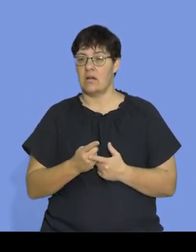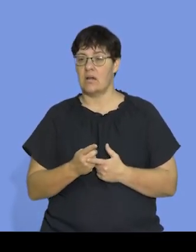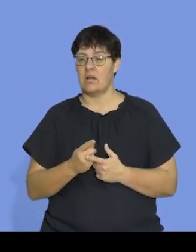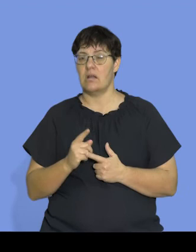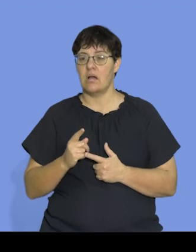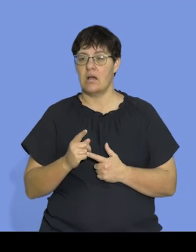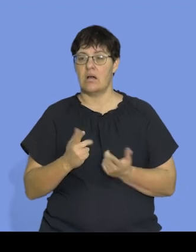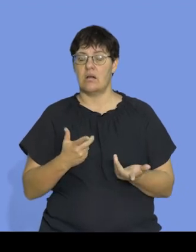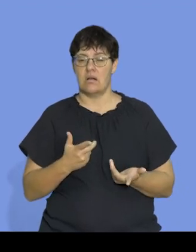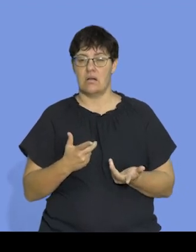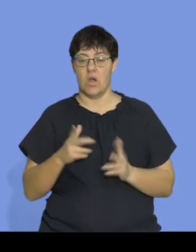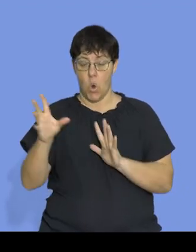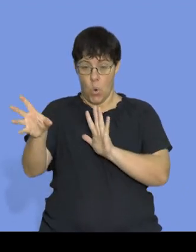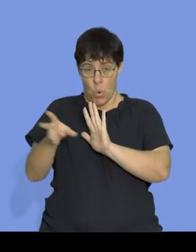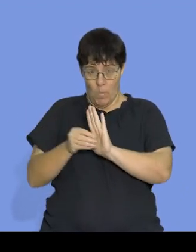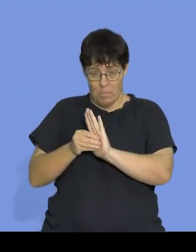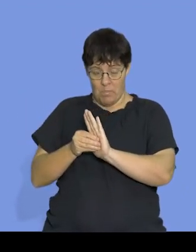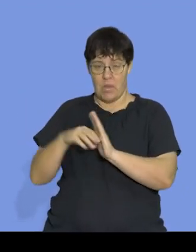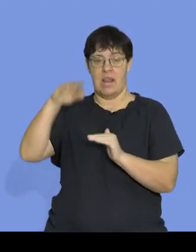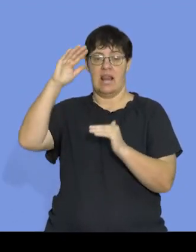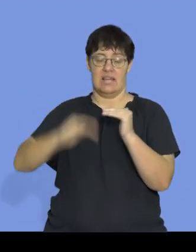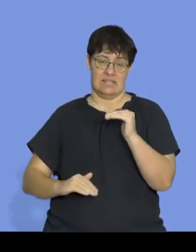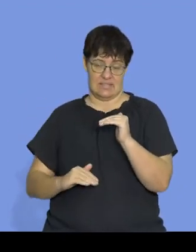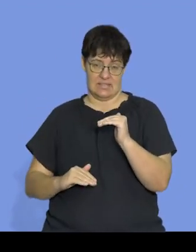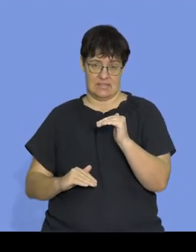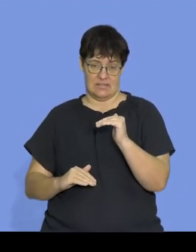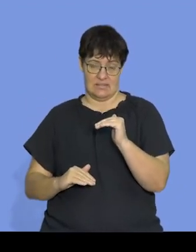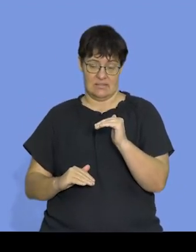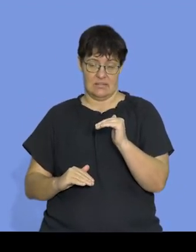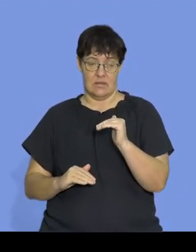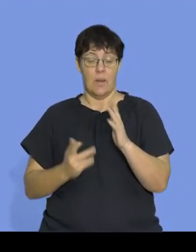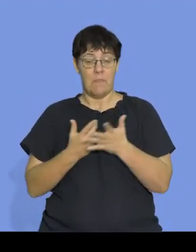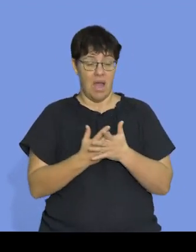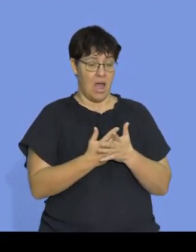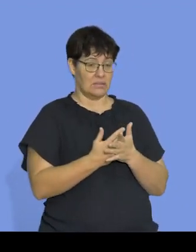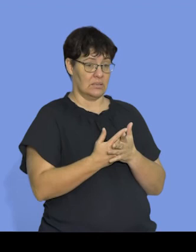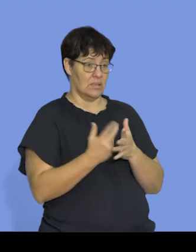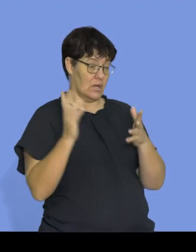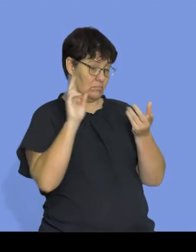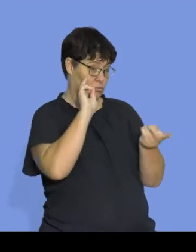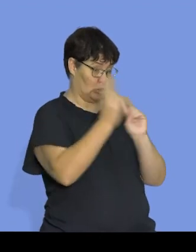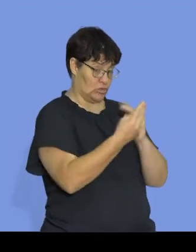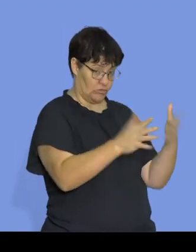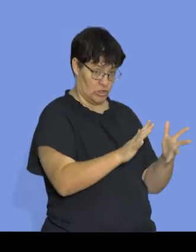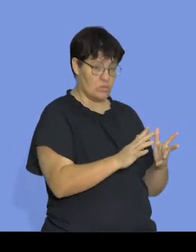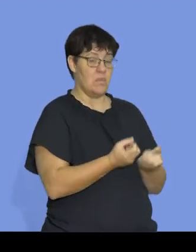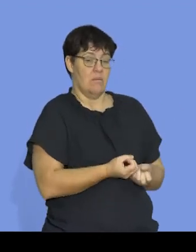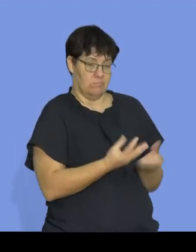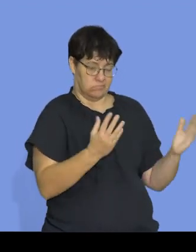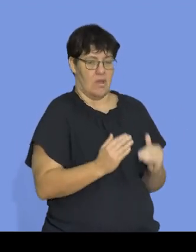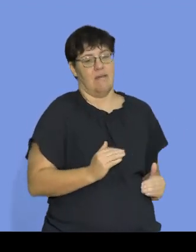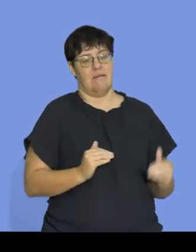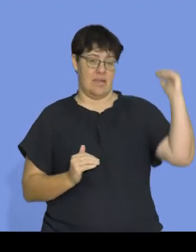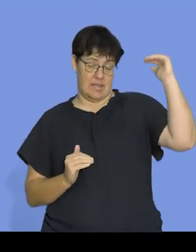is released than absorbed. So if we say the enthalpy change in this reaction is equals to energy